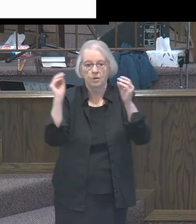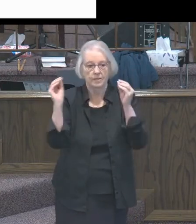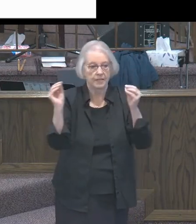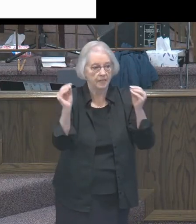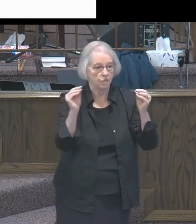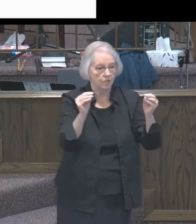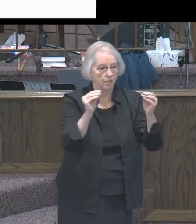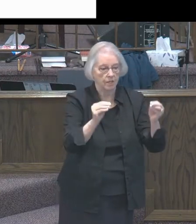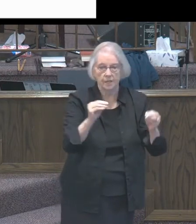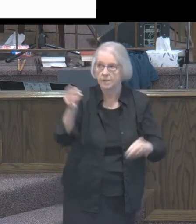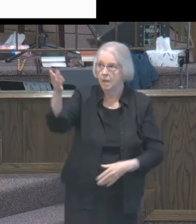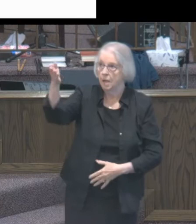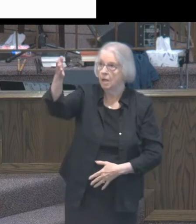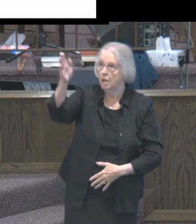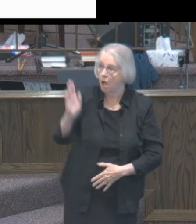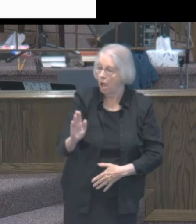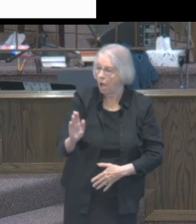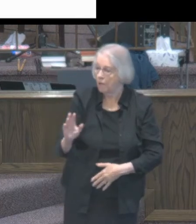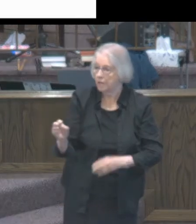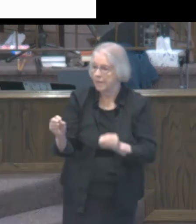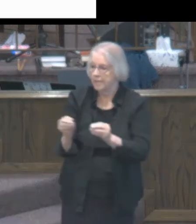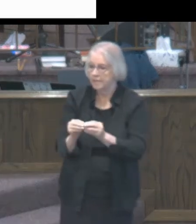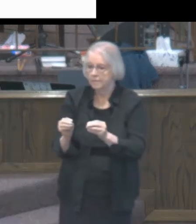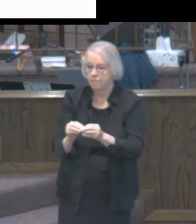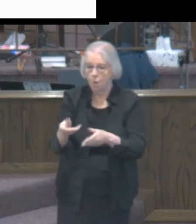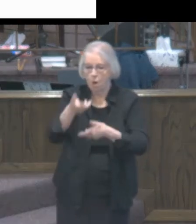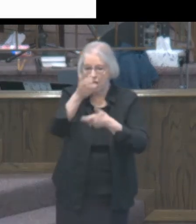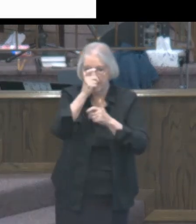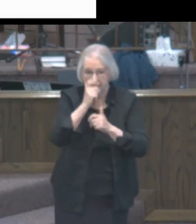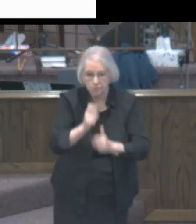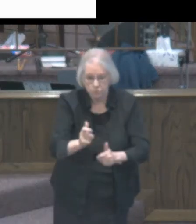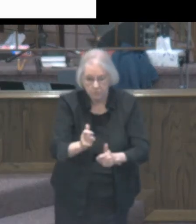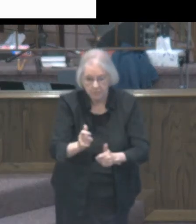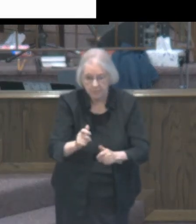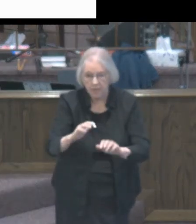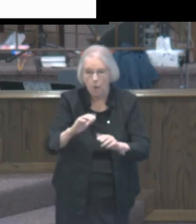is much more concerned with how he views your heart